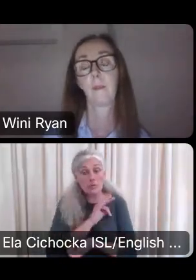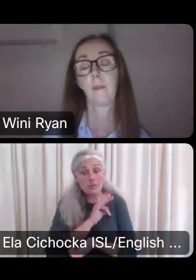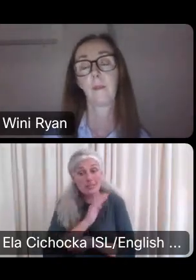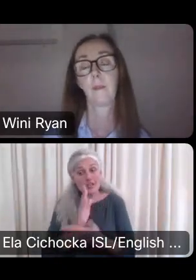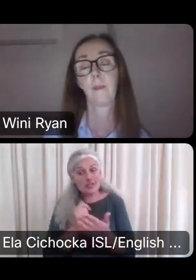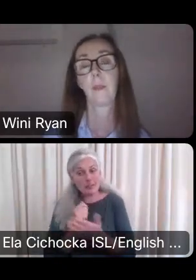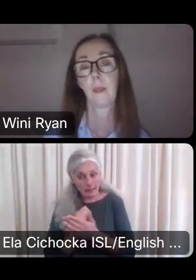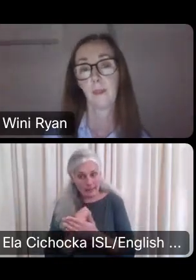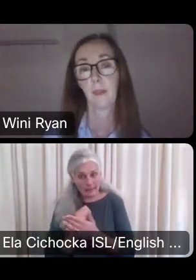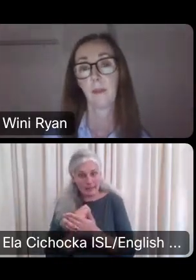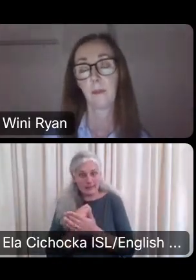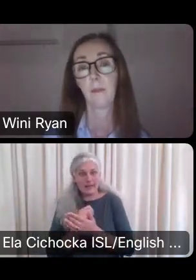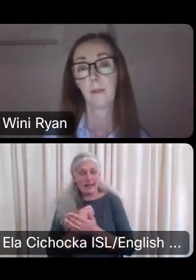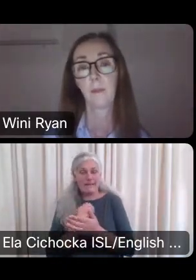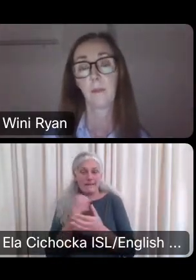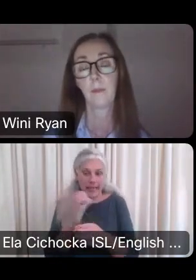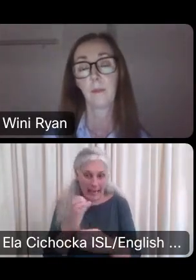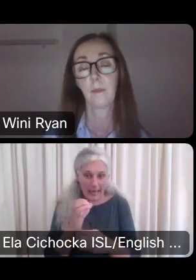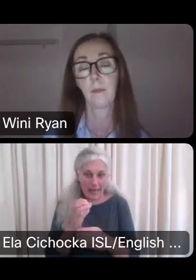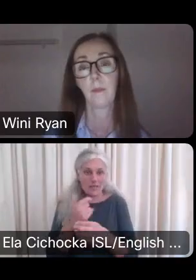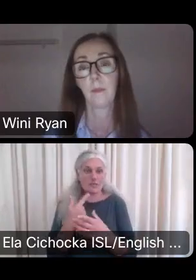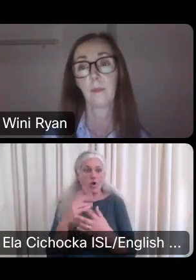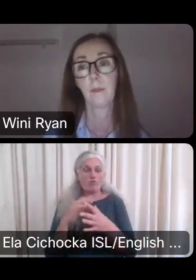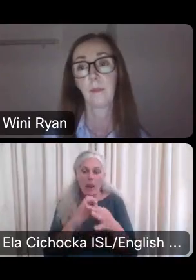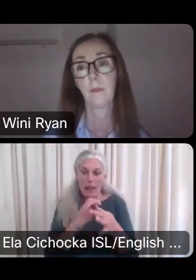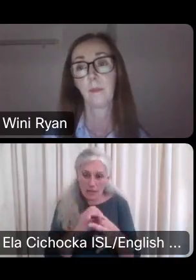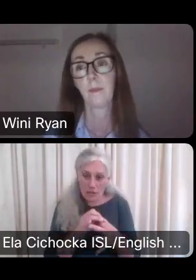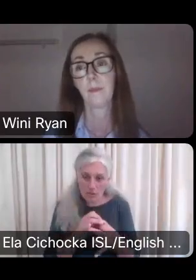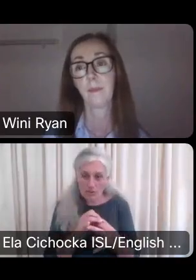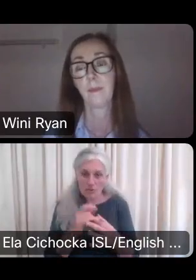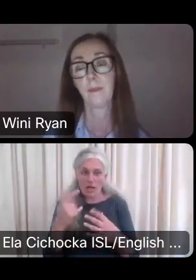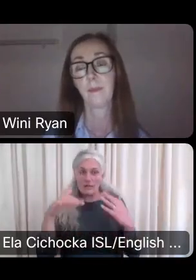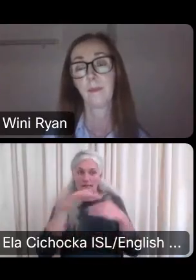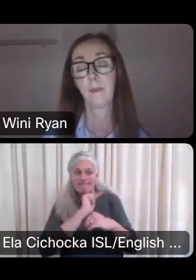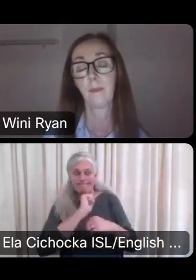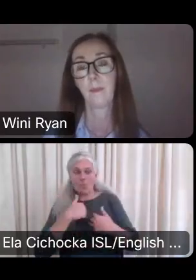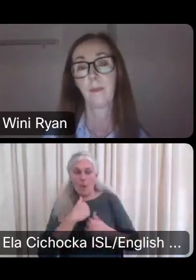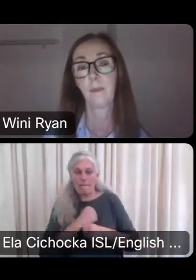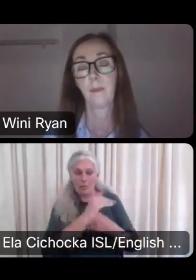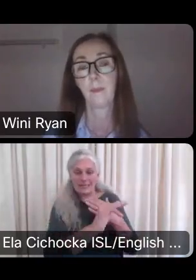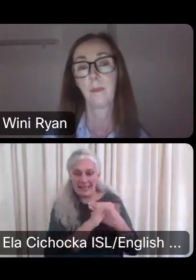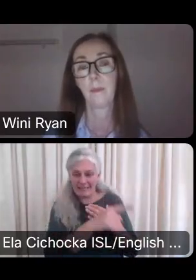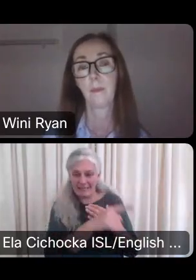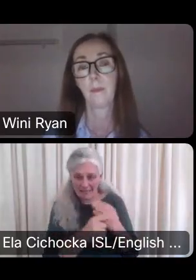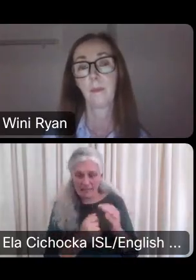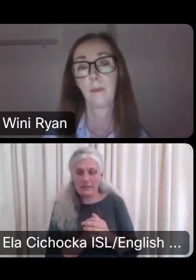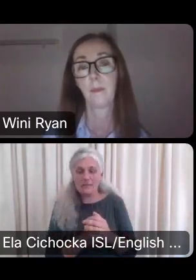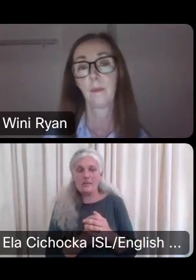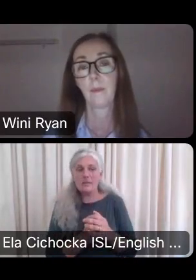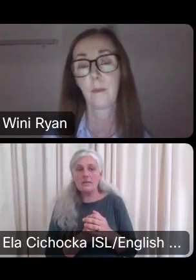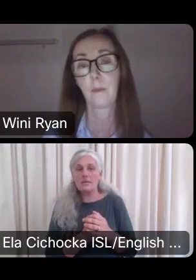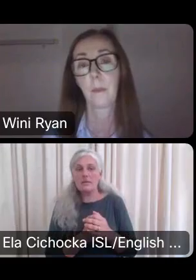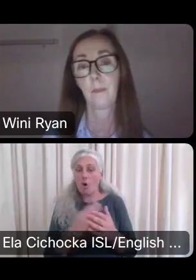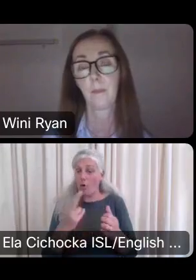an episode of care or relationships surrounding a patient safety incident which is